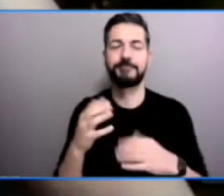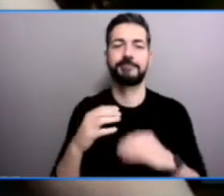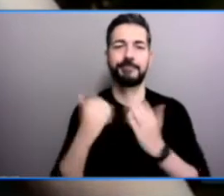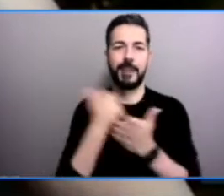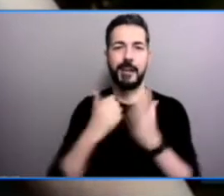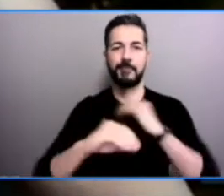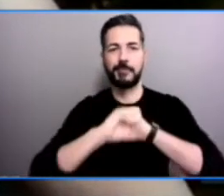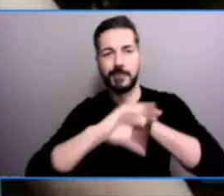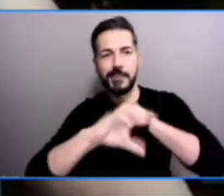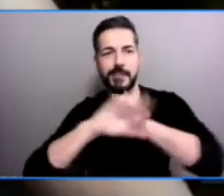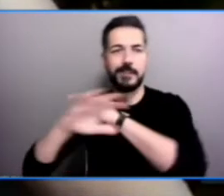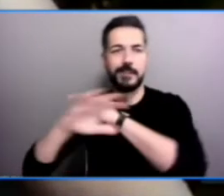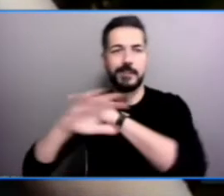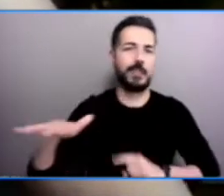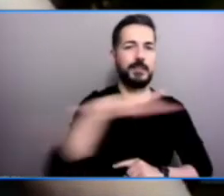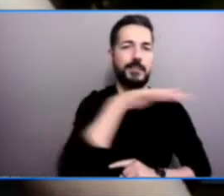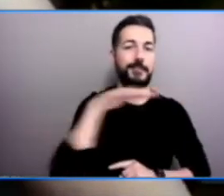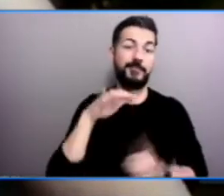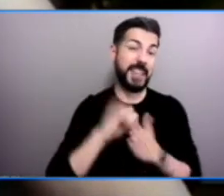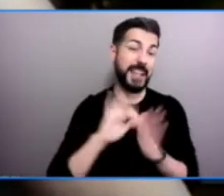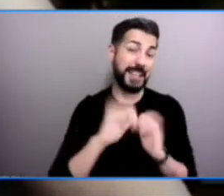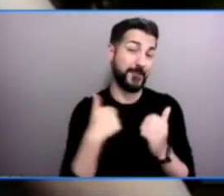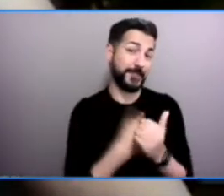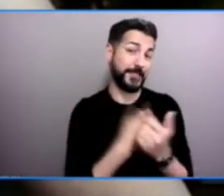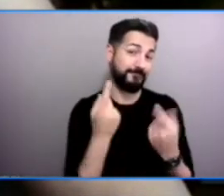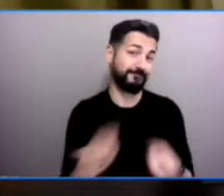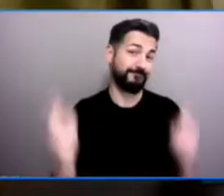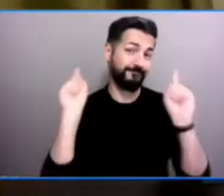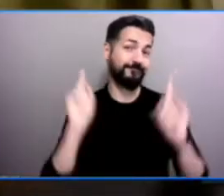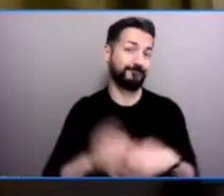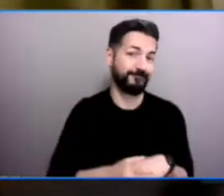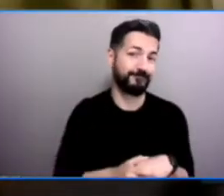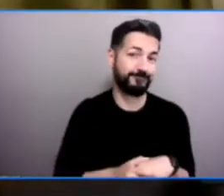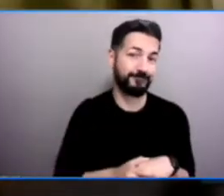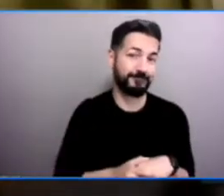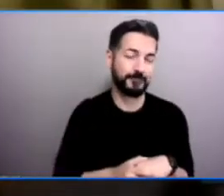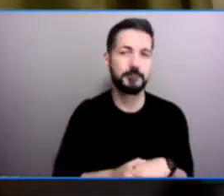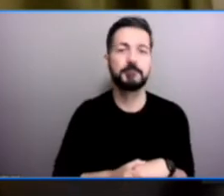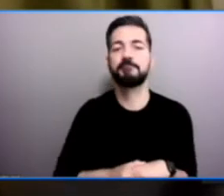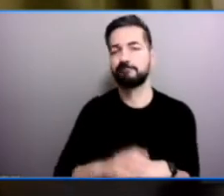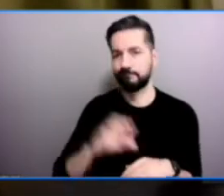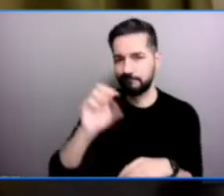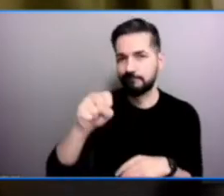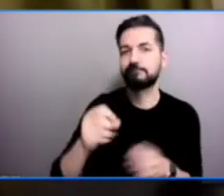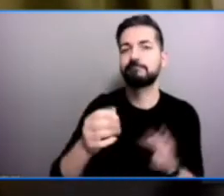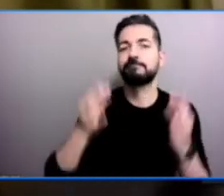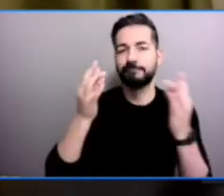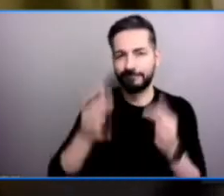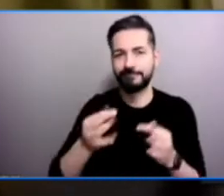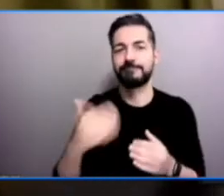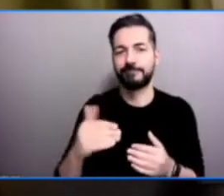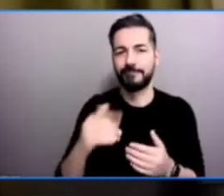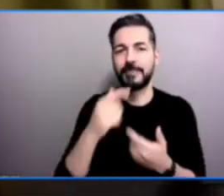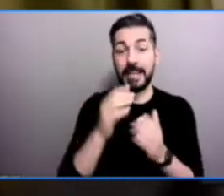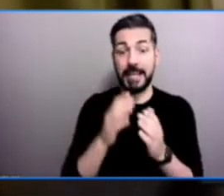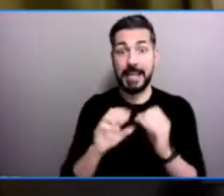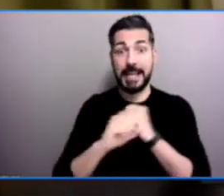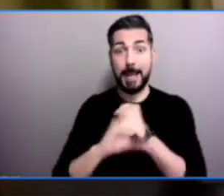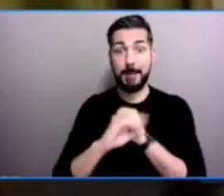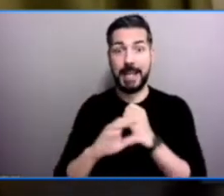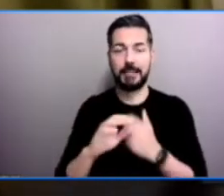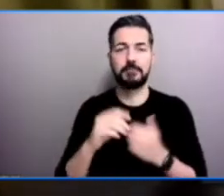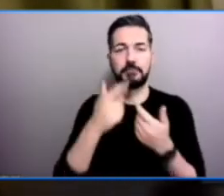ballot initiatives really leading the way in otherwise pretty red states. And yeah, so